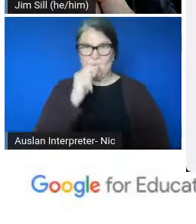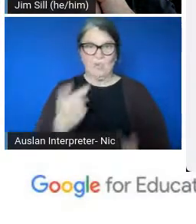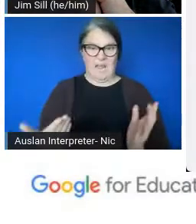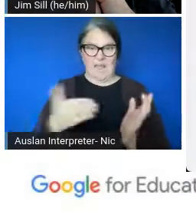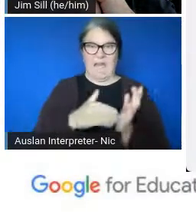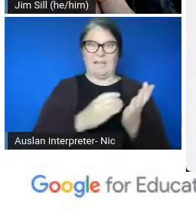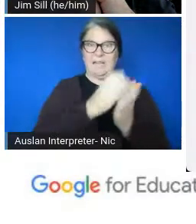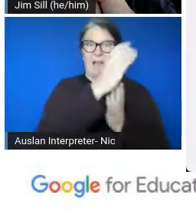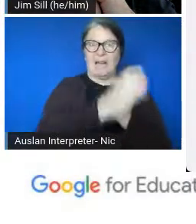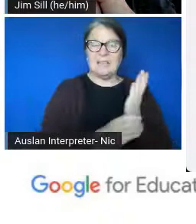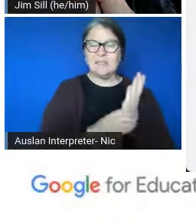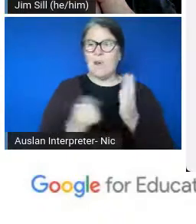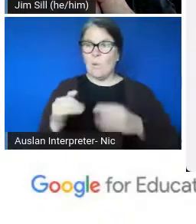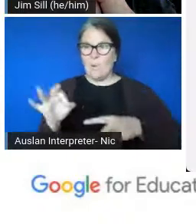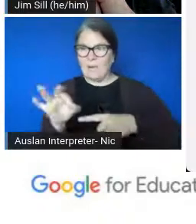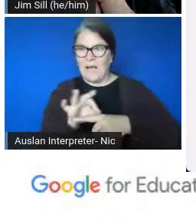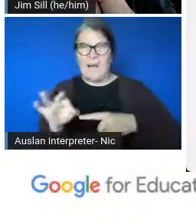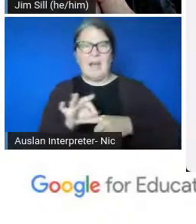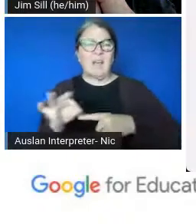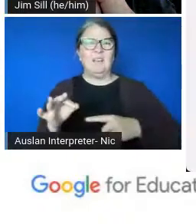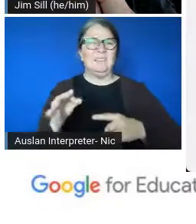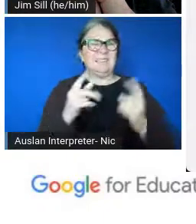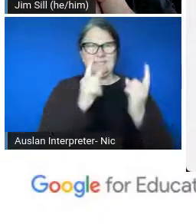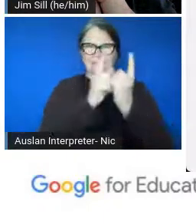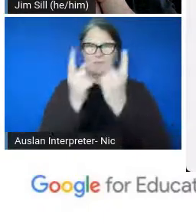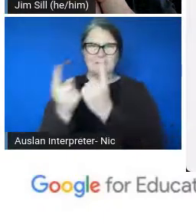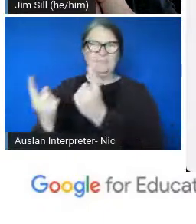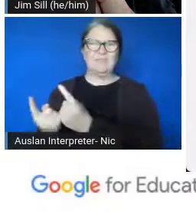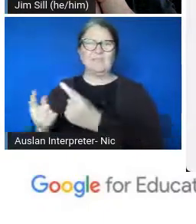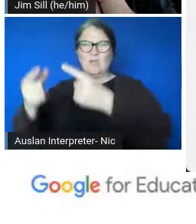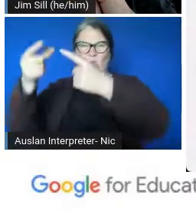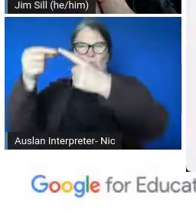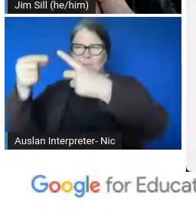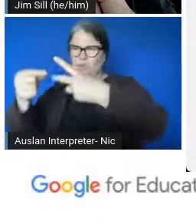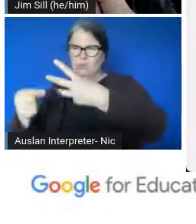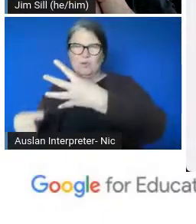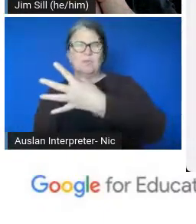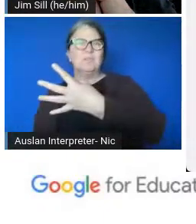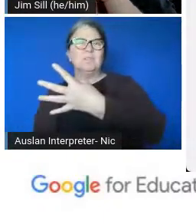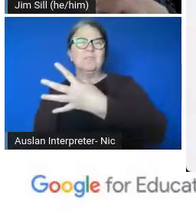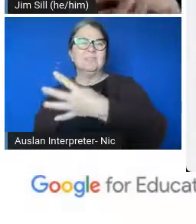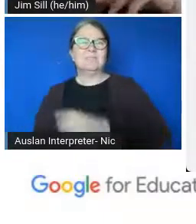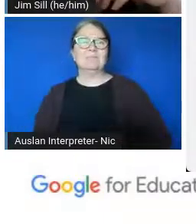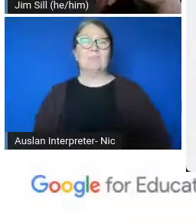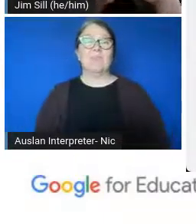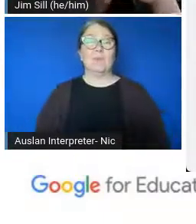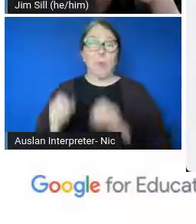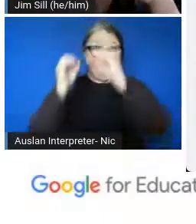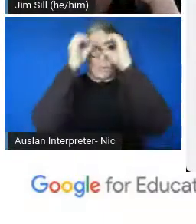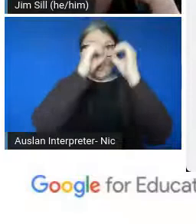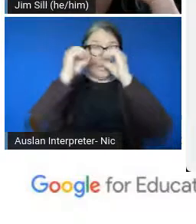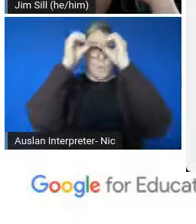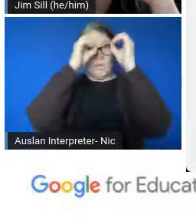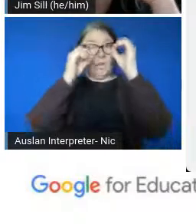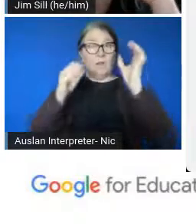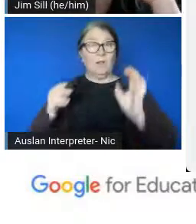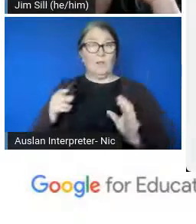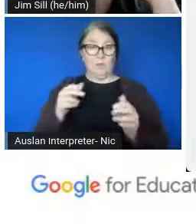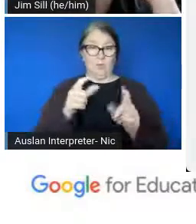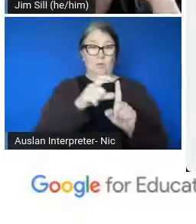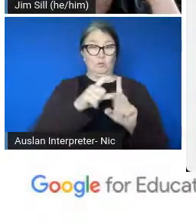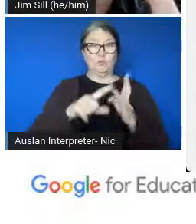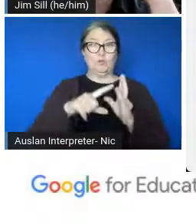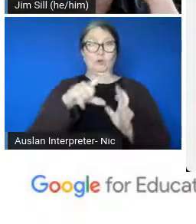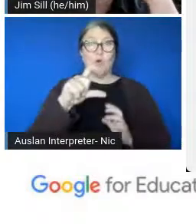you can just see all of the different options there. And there's the slides, Word doc, Google Doc, if the students are working in a Google Doc and maybe they've